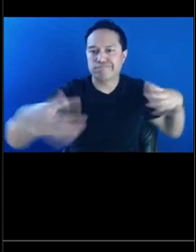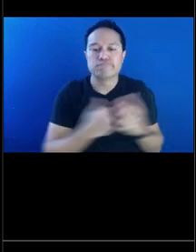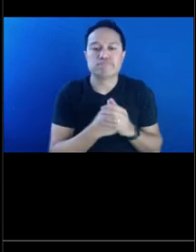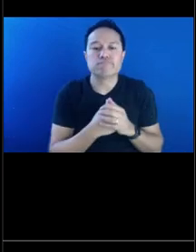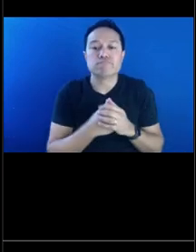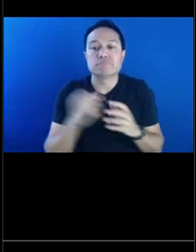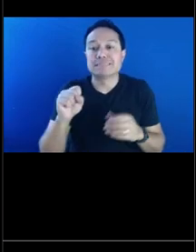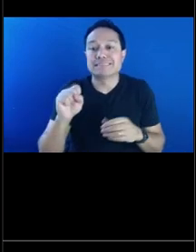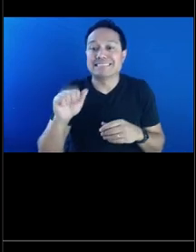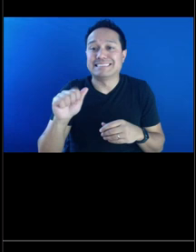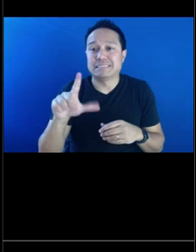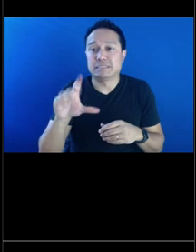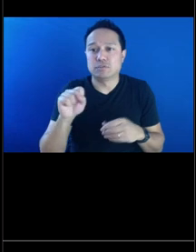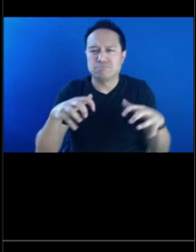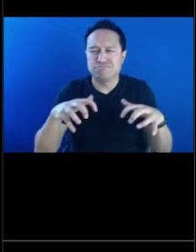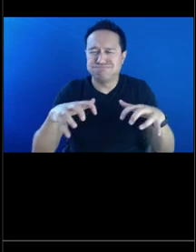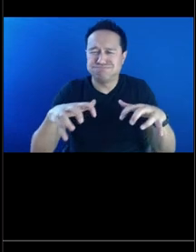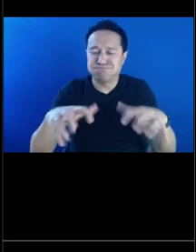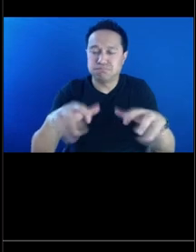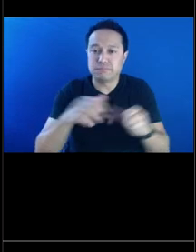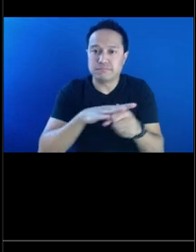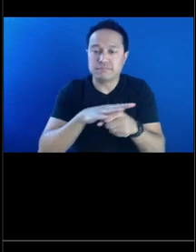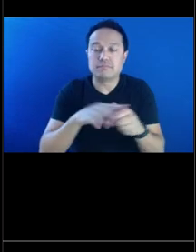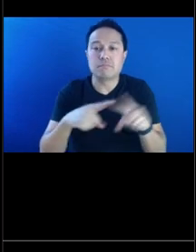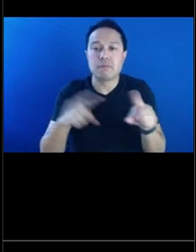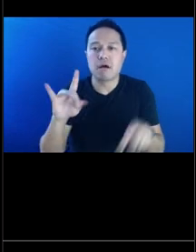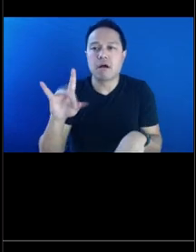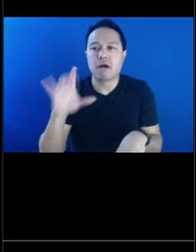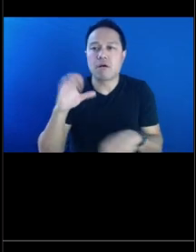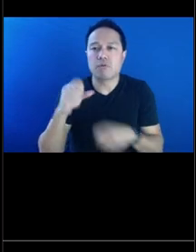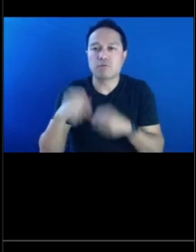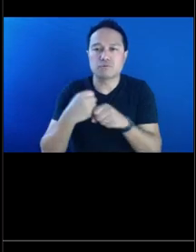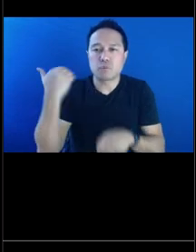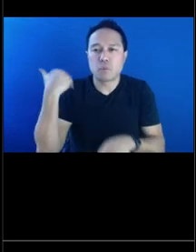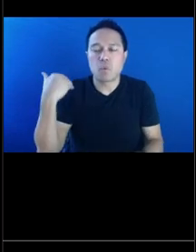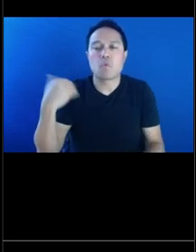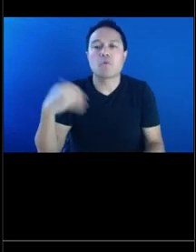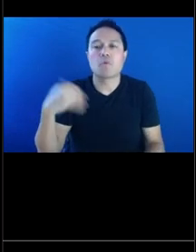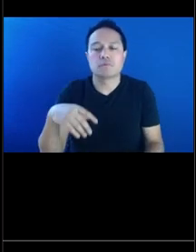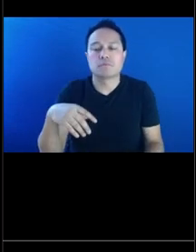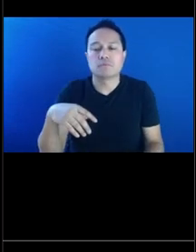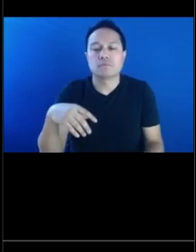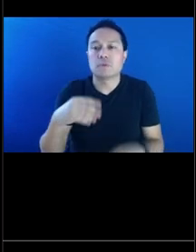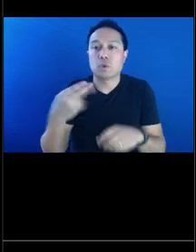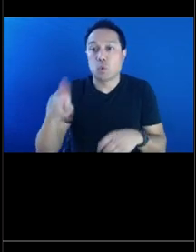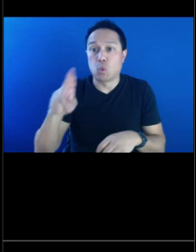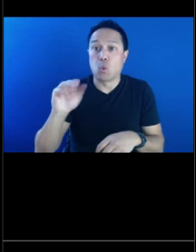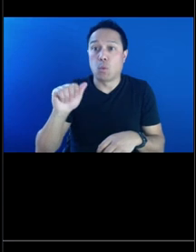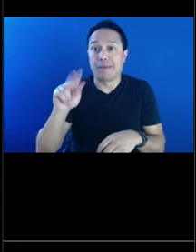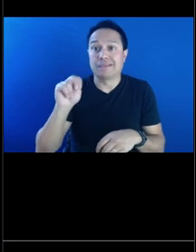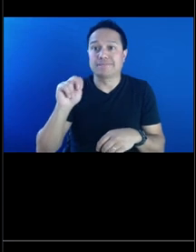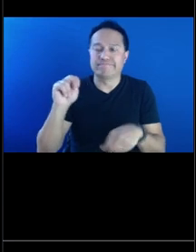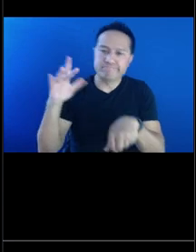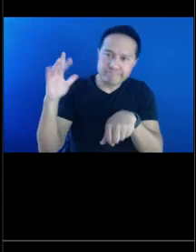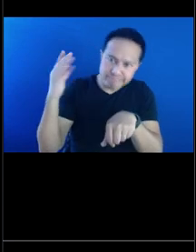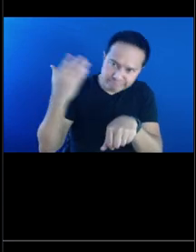area, but then about 800 years ago, the first Polynesian settlers, the first humans, came to the islands. And of course,